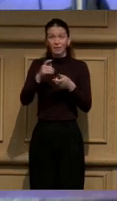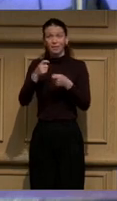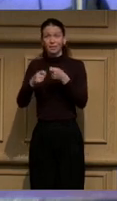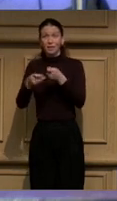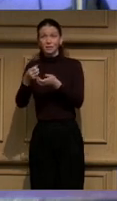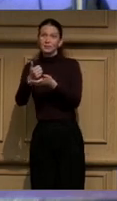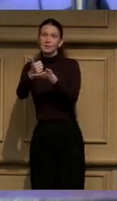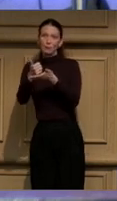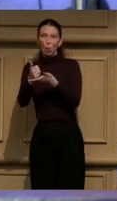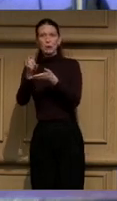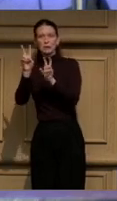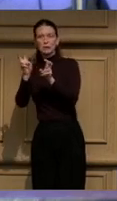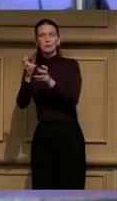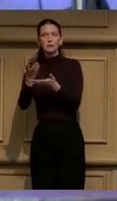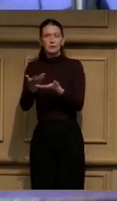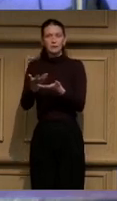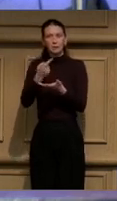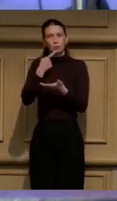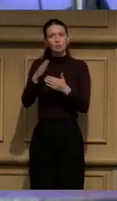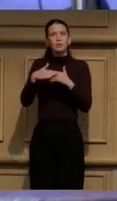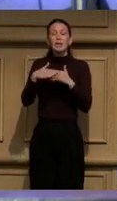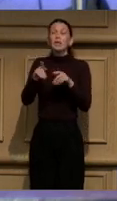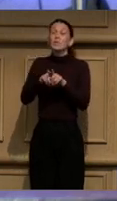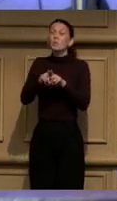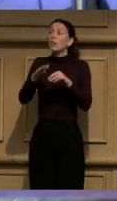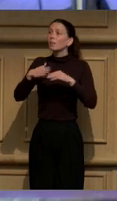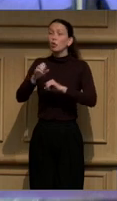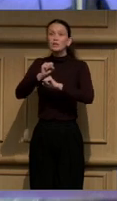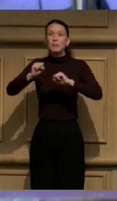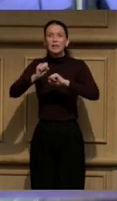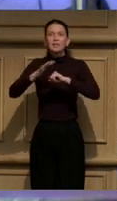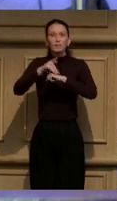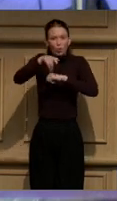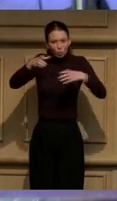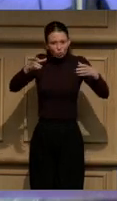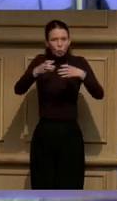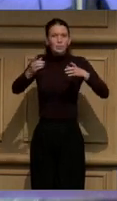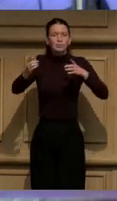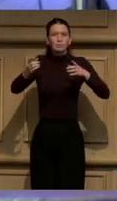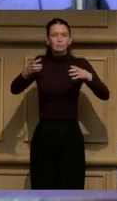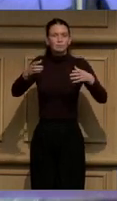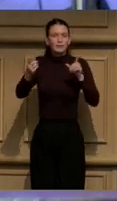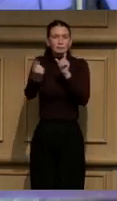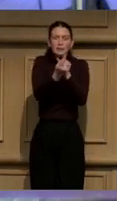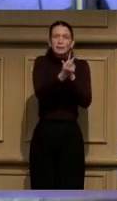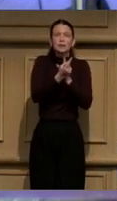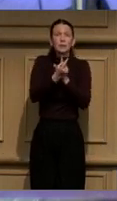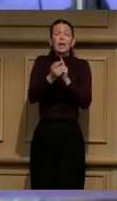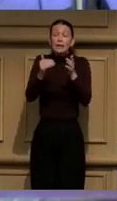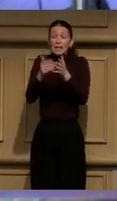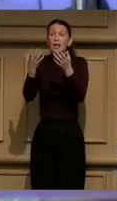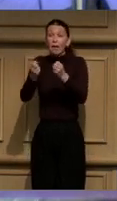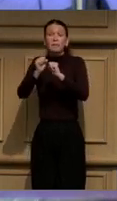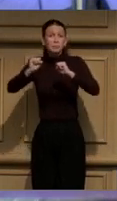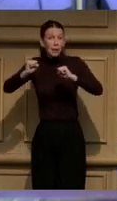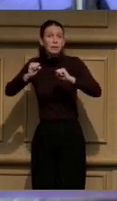More spaces for those kind of groups to come together and connect, like, you know, and it's not that they don't exist, they do exist,